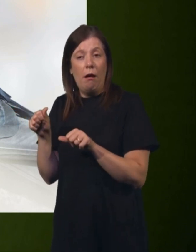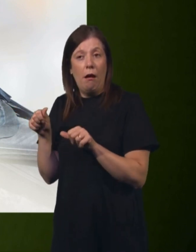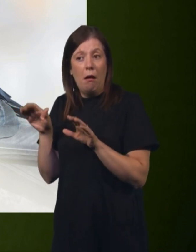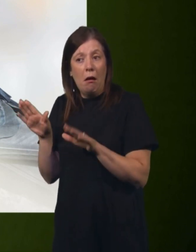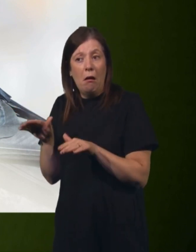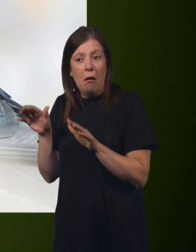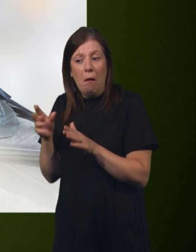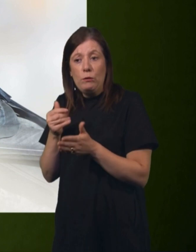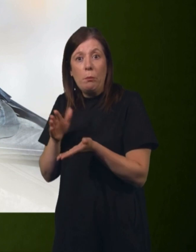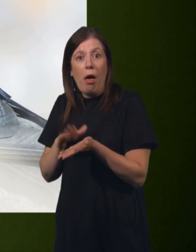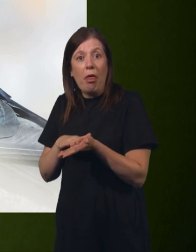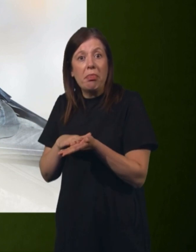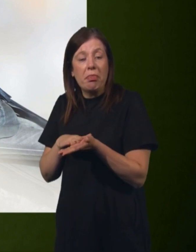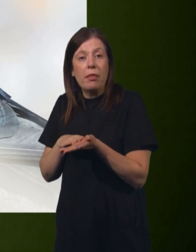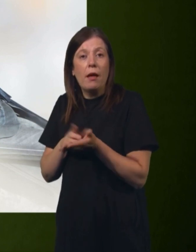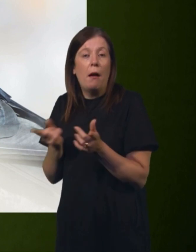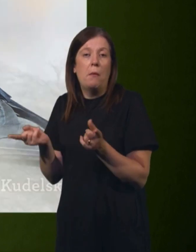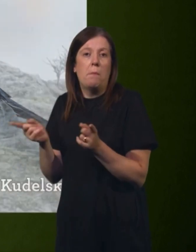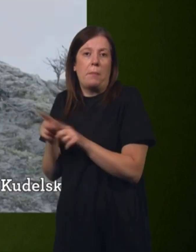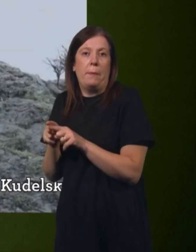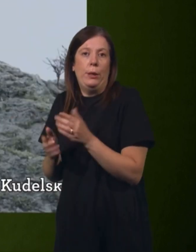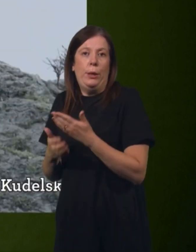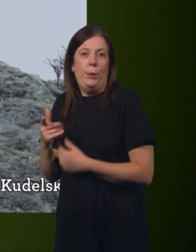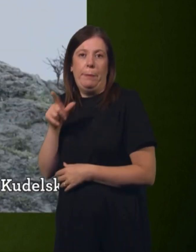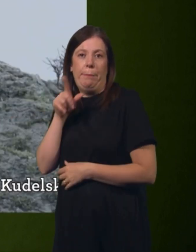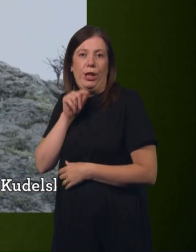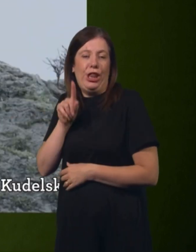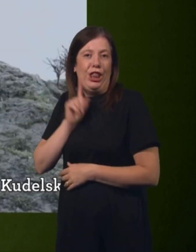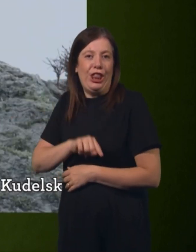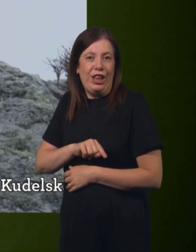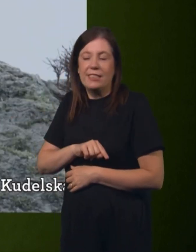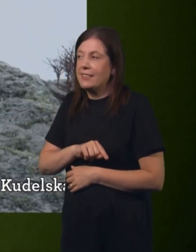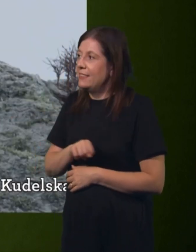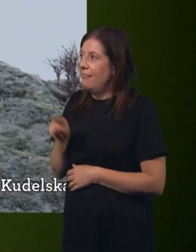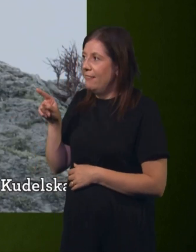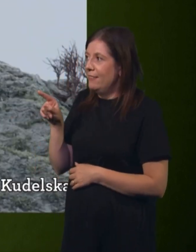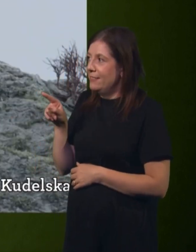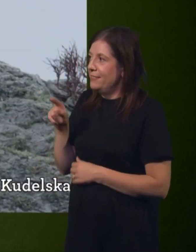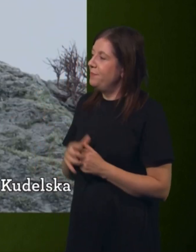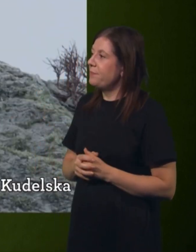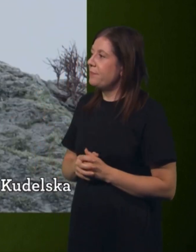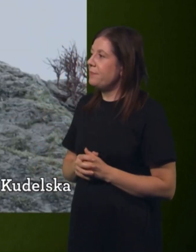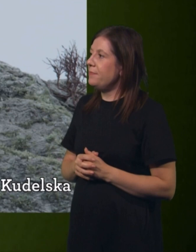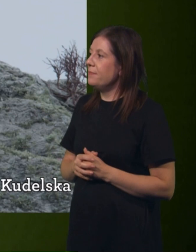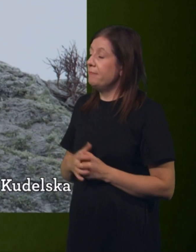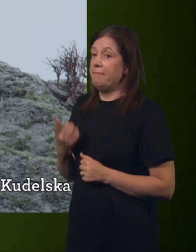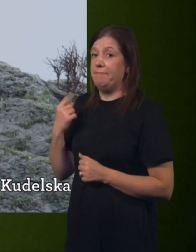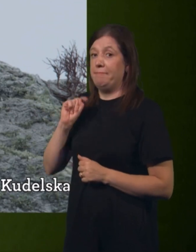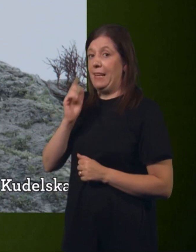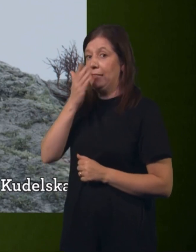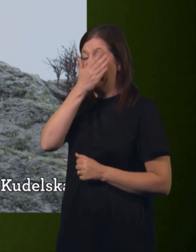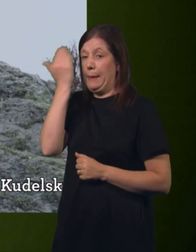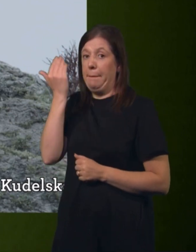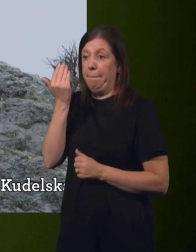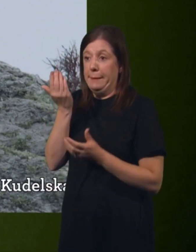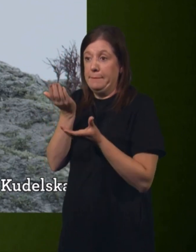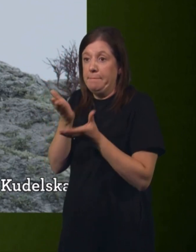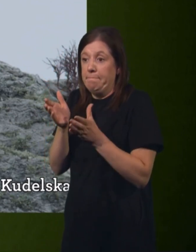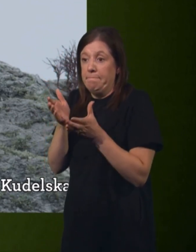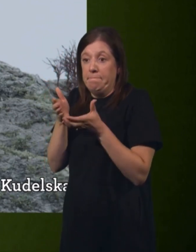for a few months until he met a new bird, a new Mrs Mousetrap. And last summer they nested, they